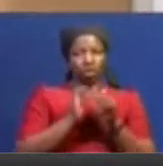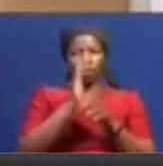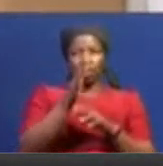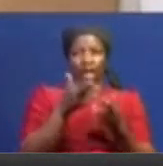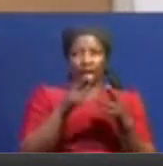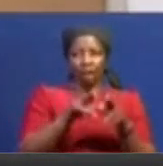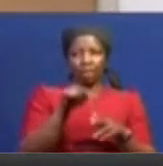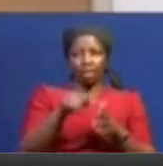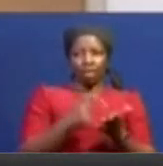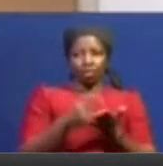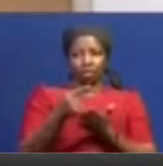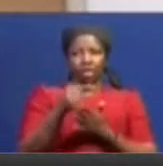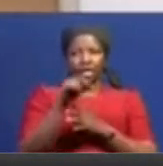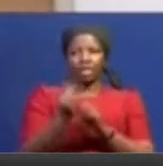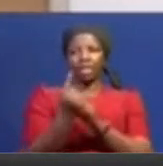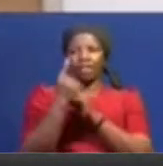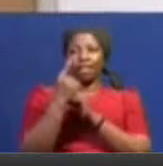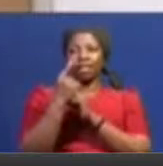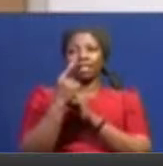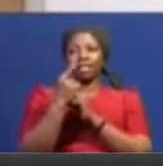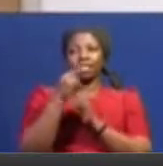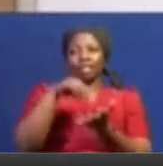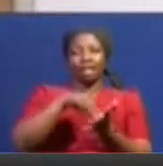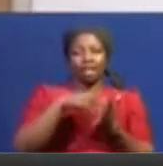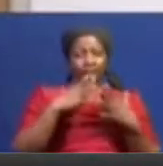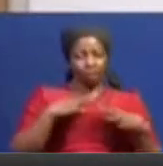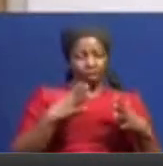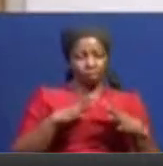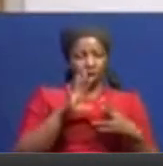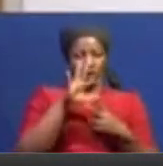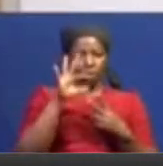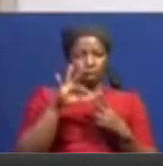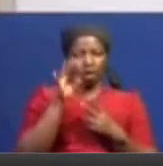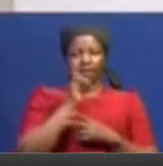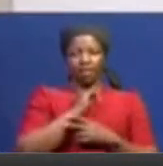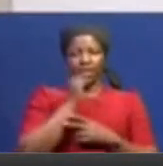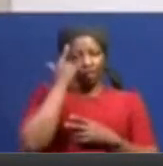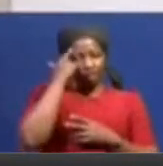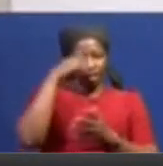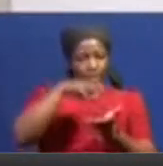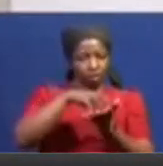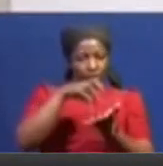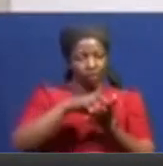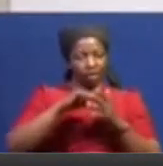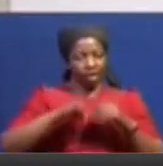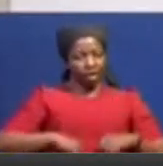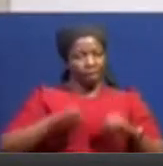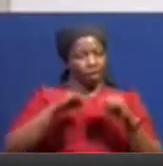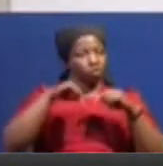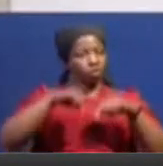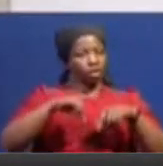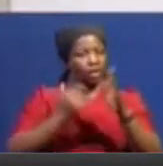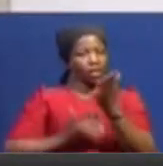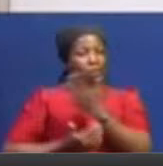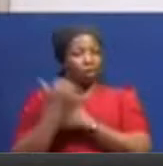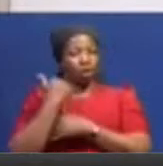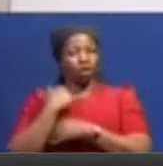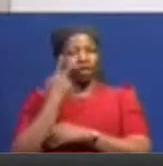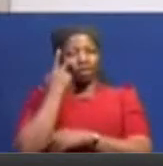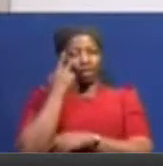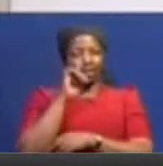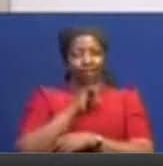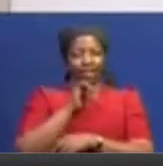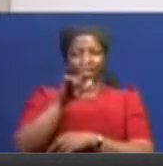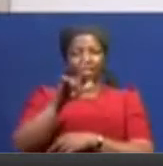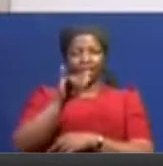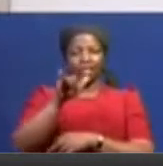week. 11 candidates had been shortlisted for the position of chairman, and today in the morning, as you have seen, Lilian